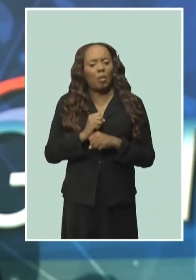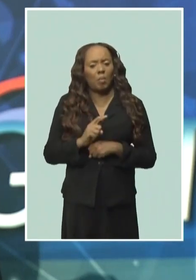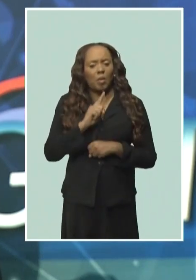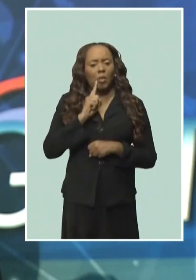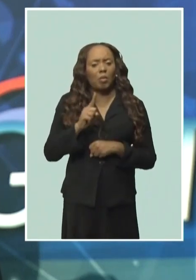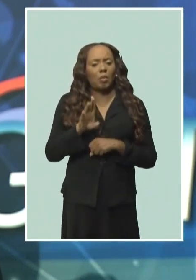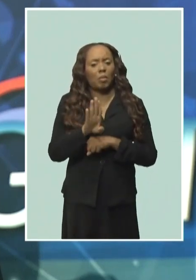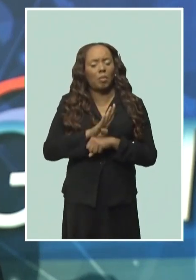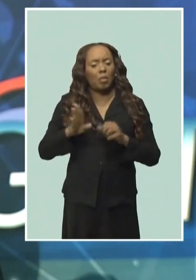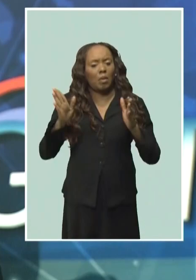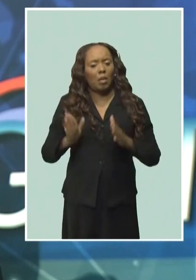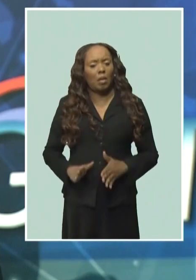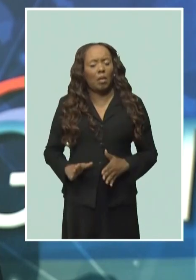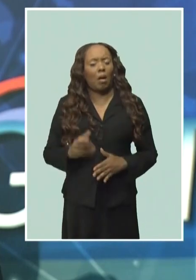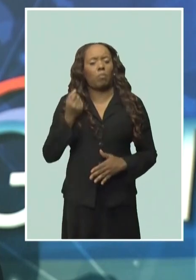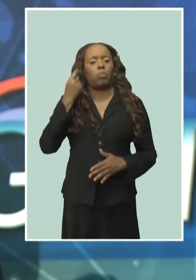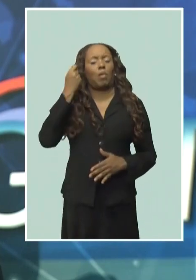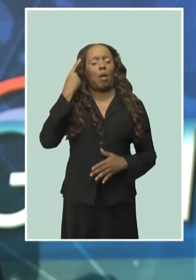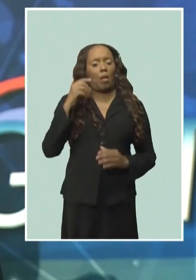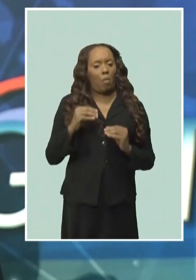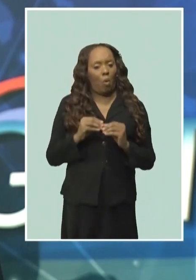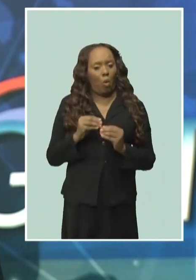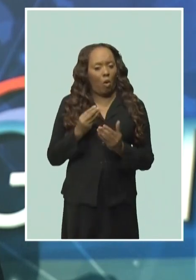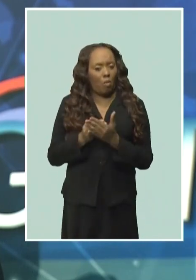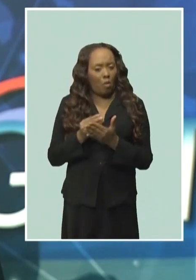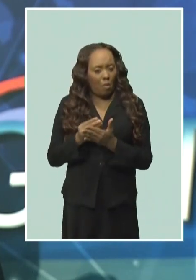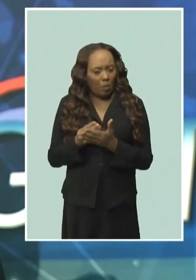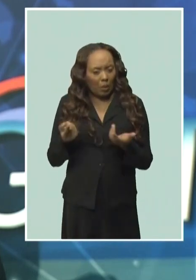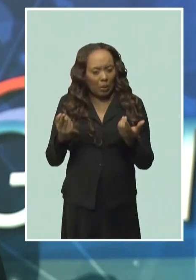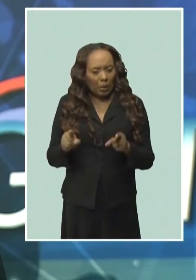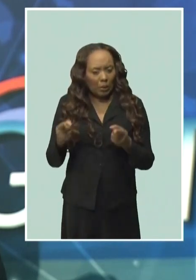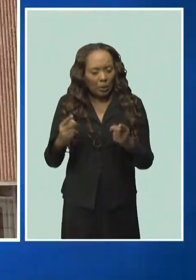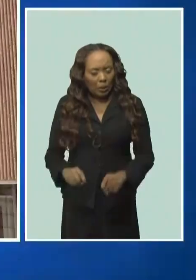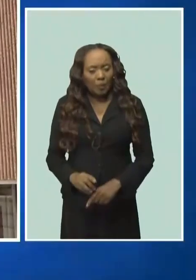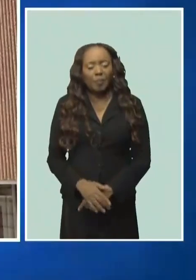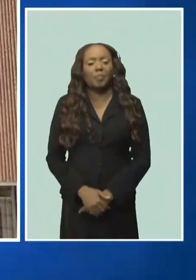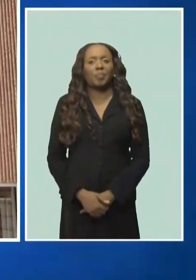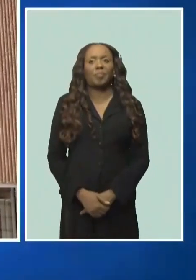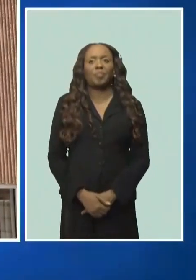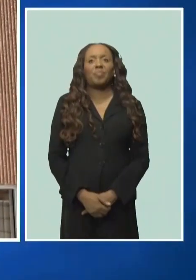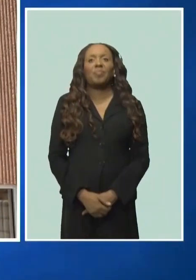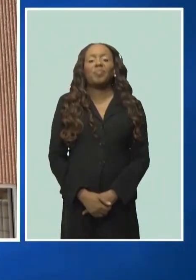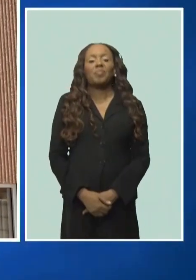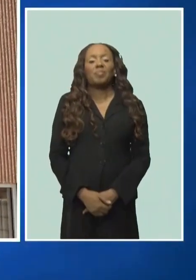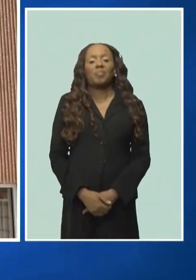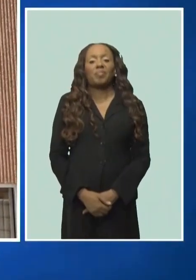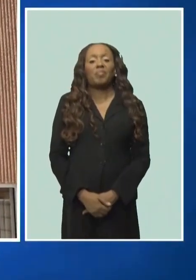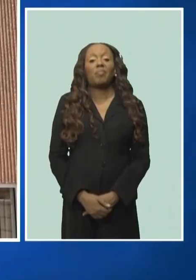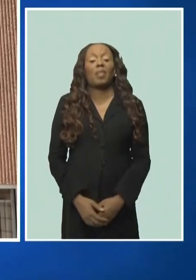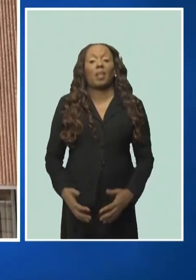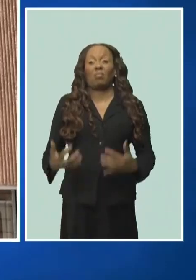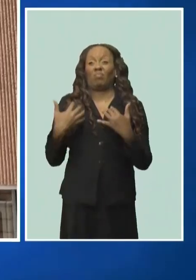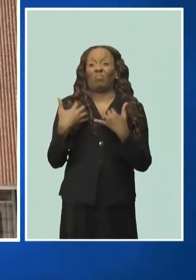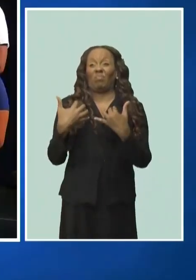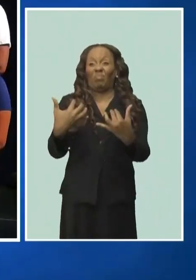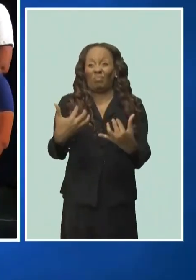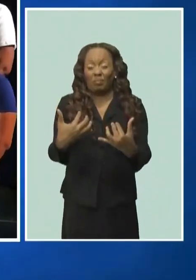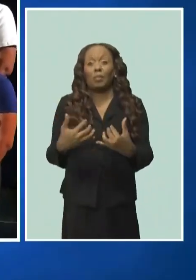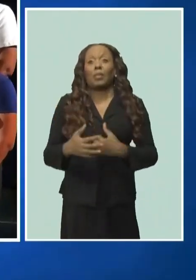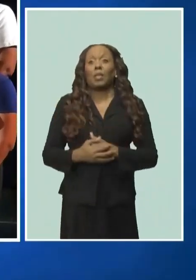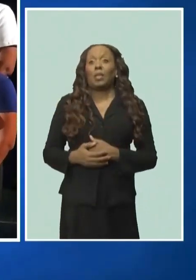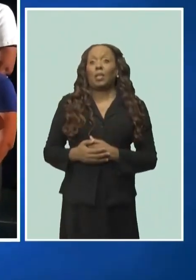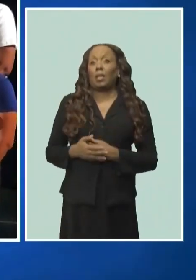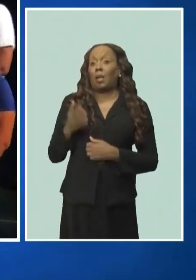make Barbadians financially savvy. Trevor Thorpe reports. The audience in the Grand Salle included the UWI's Young